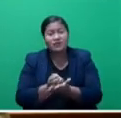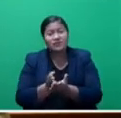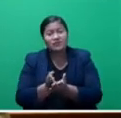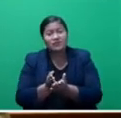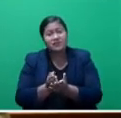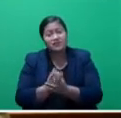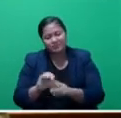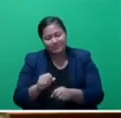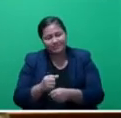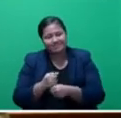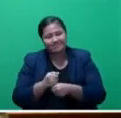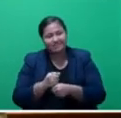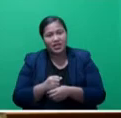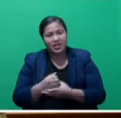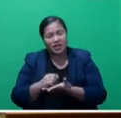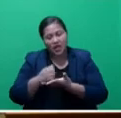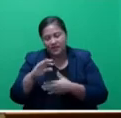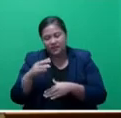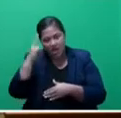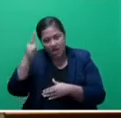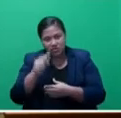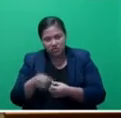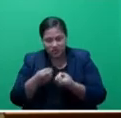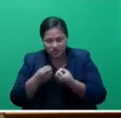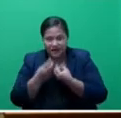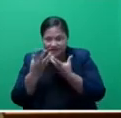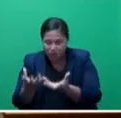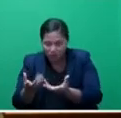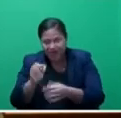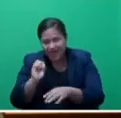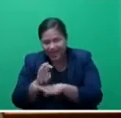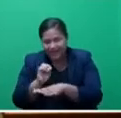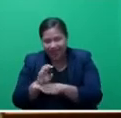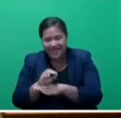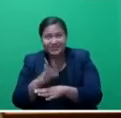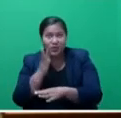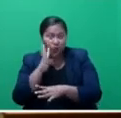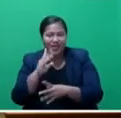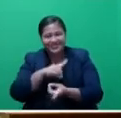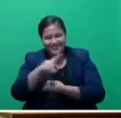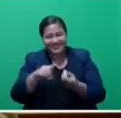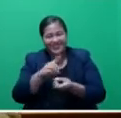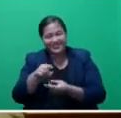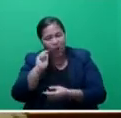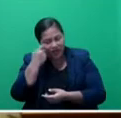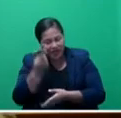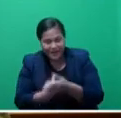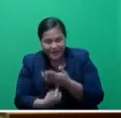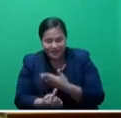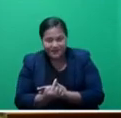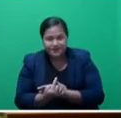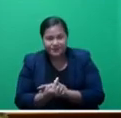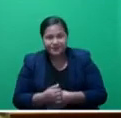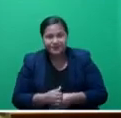keep the nation informed and advised of disaster as and when they strike our country. It is also gratifying for